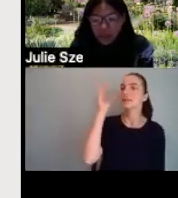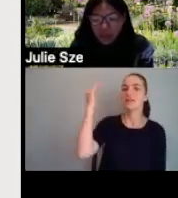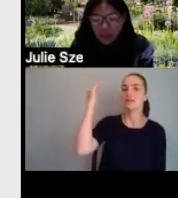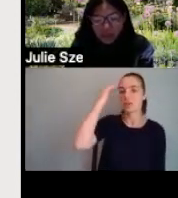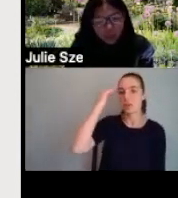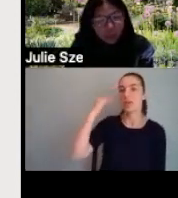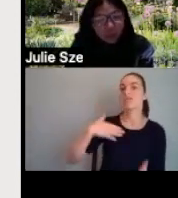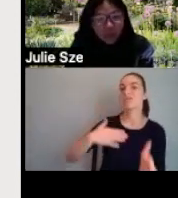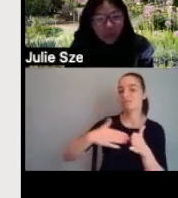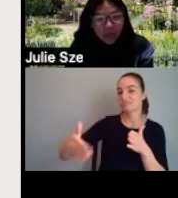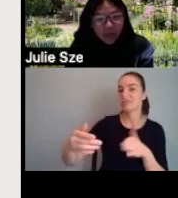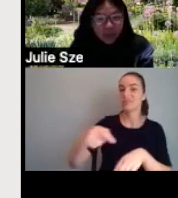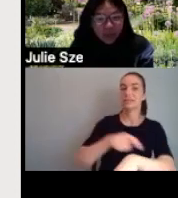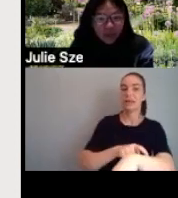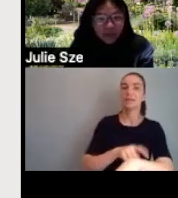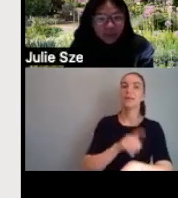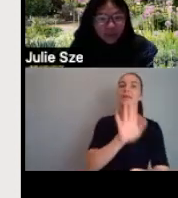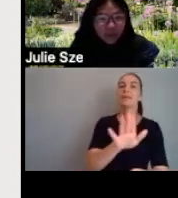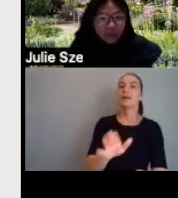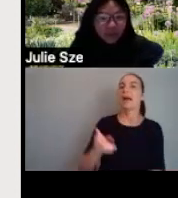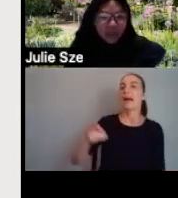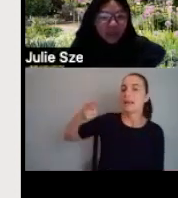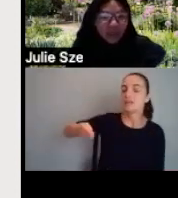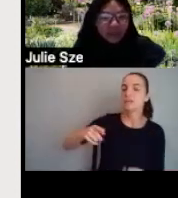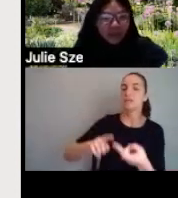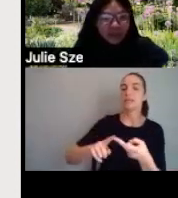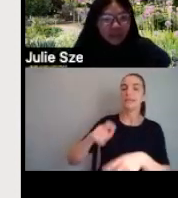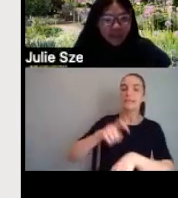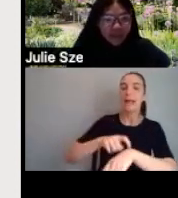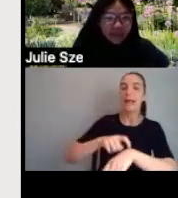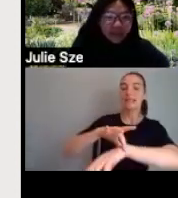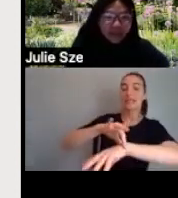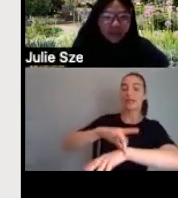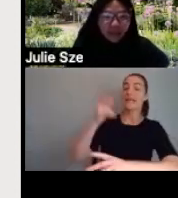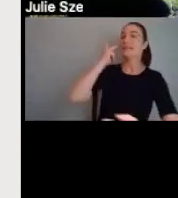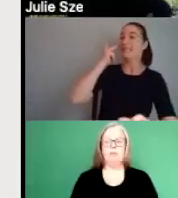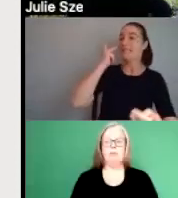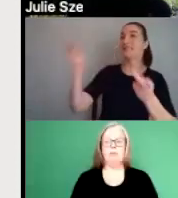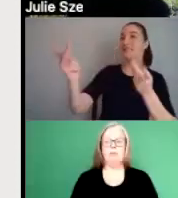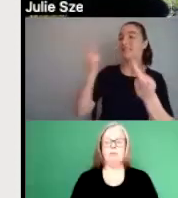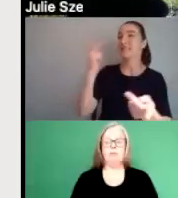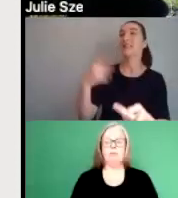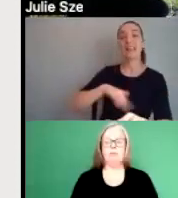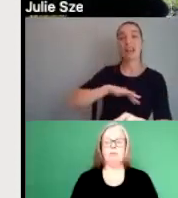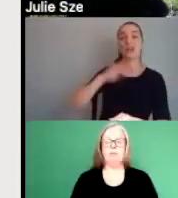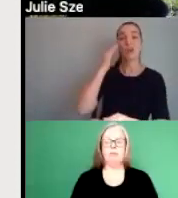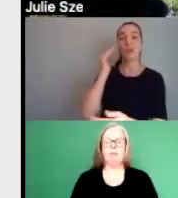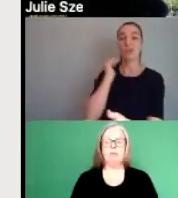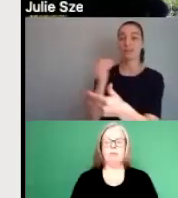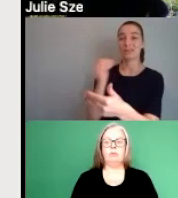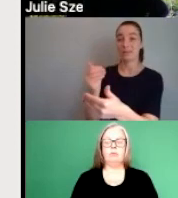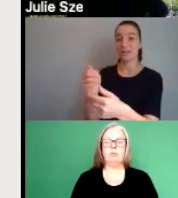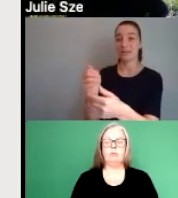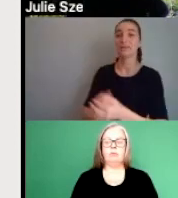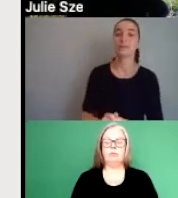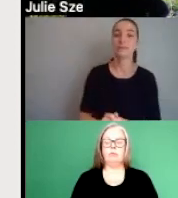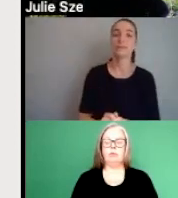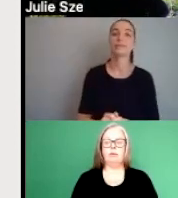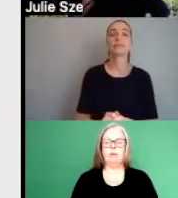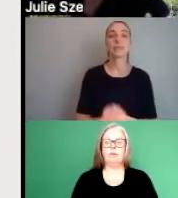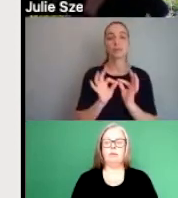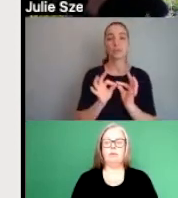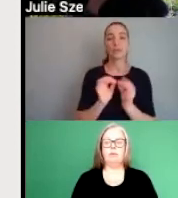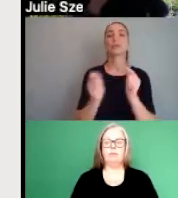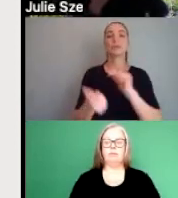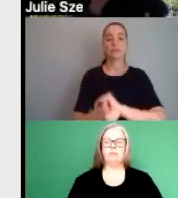historical time and geographic space. And so I'll just say this, um, briefly. When I was in the, in the 90s,